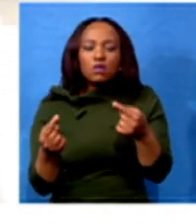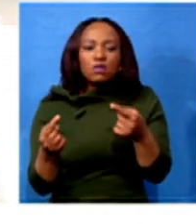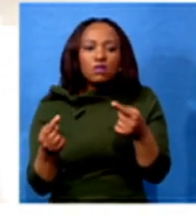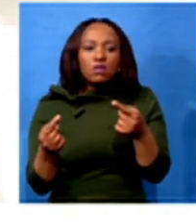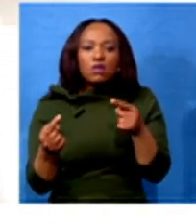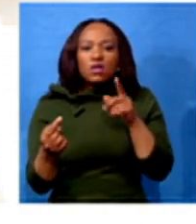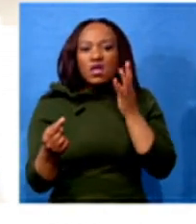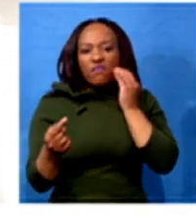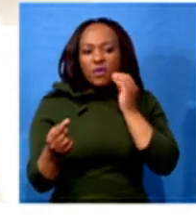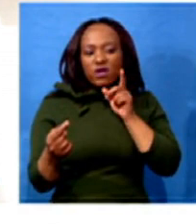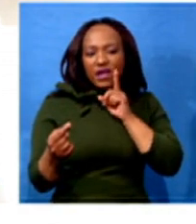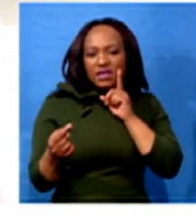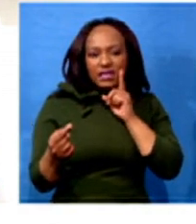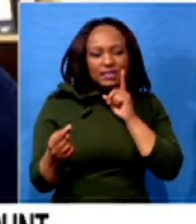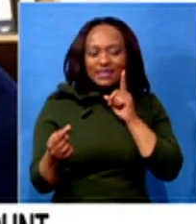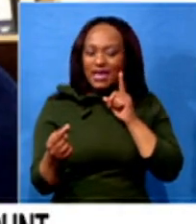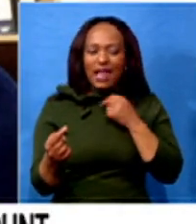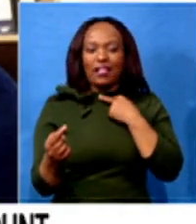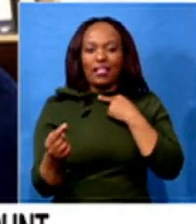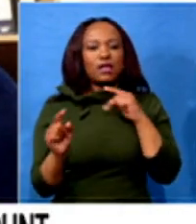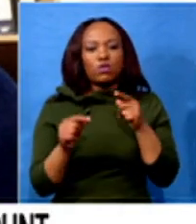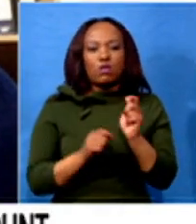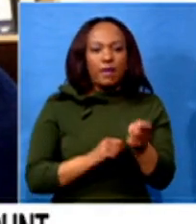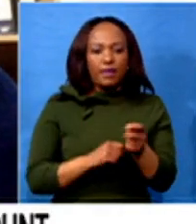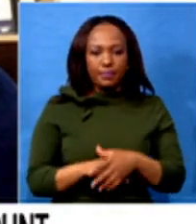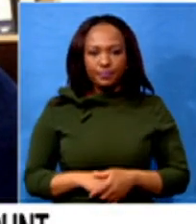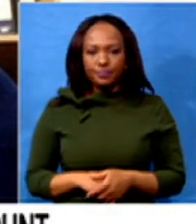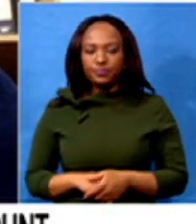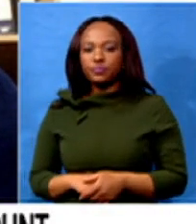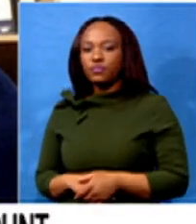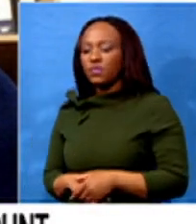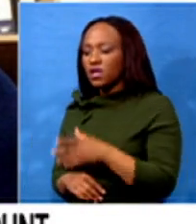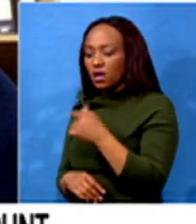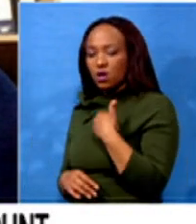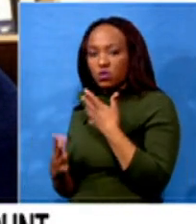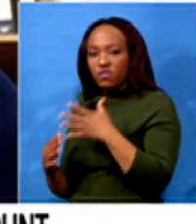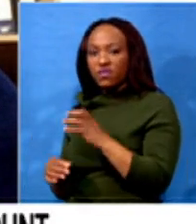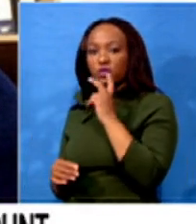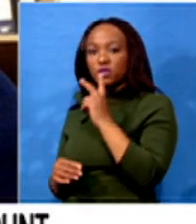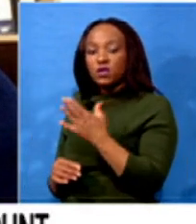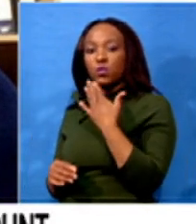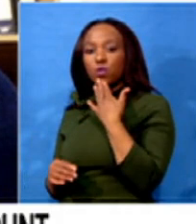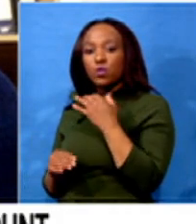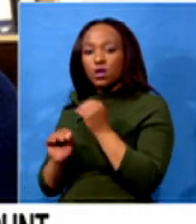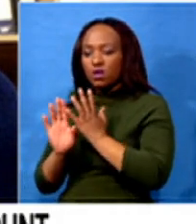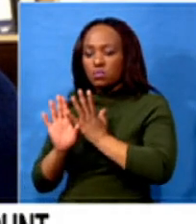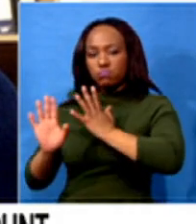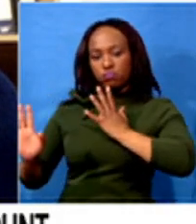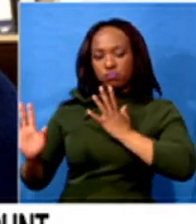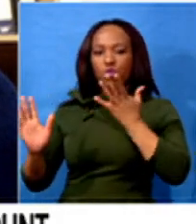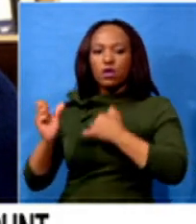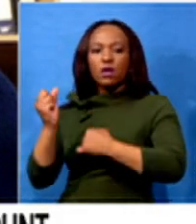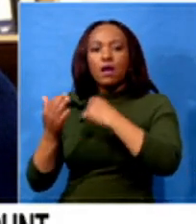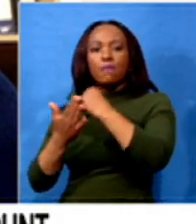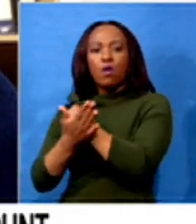validate the individual. So now we've seen long queues forming at the post office, because some people have said